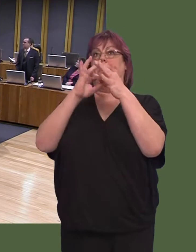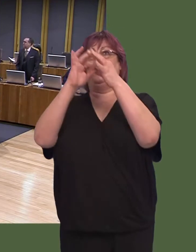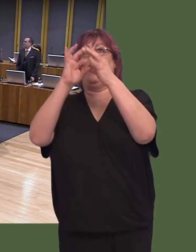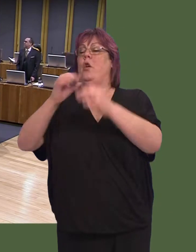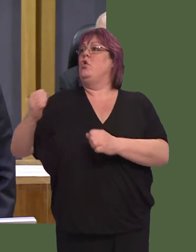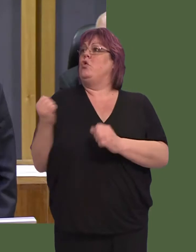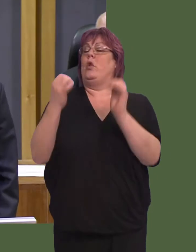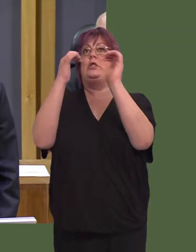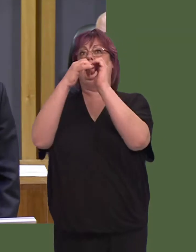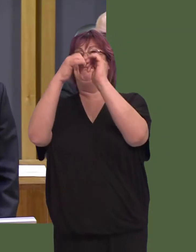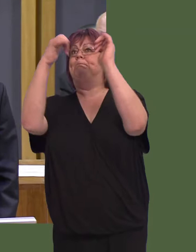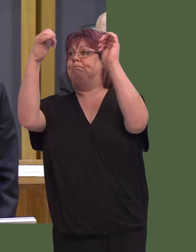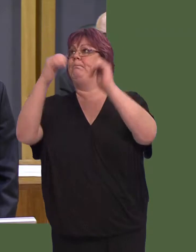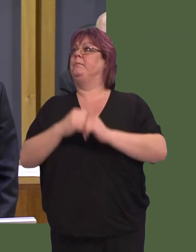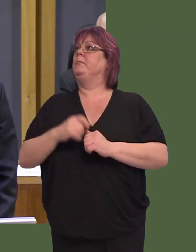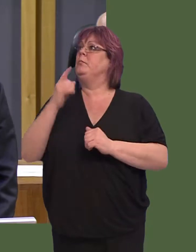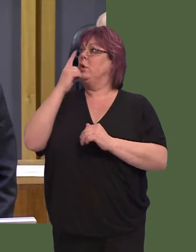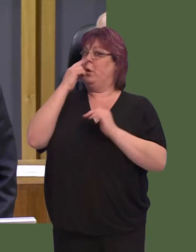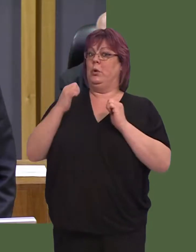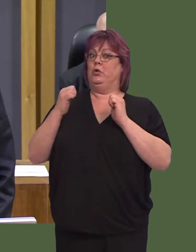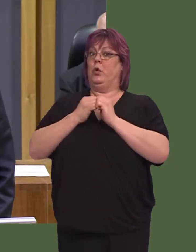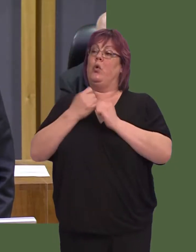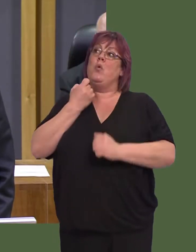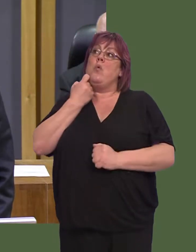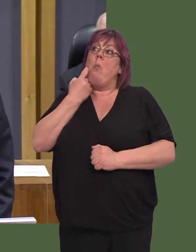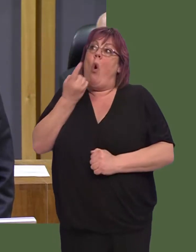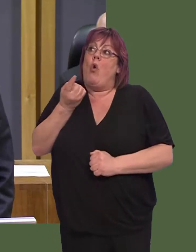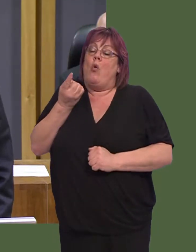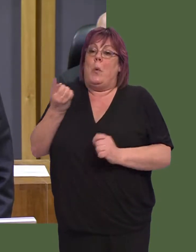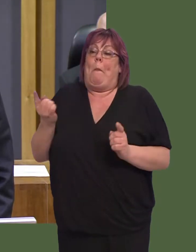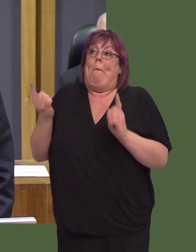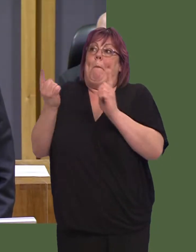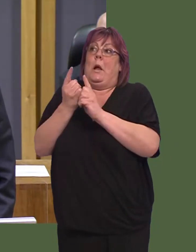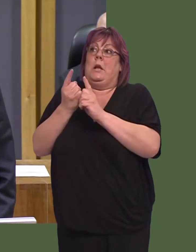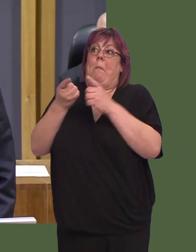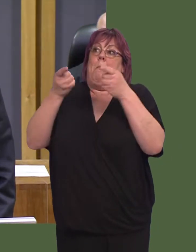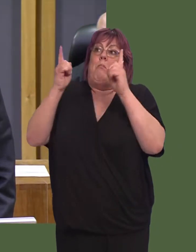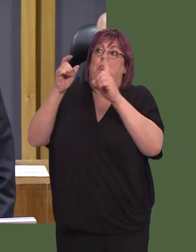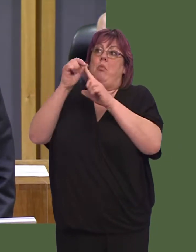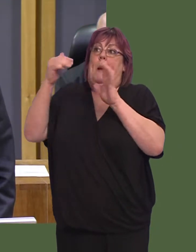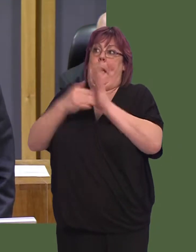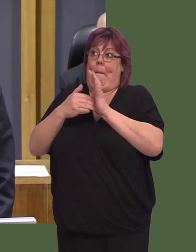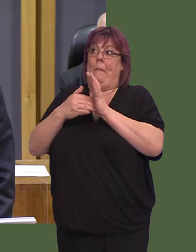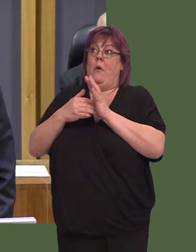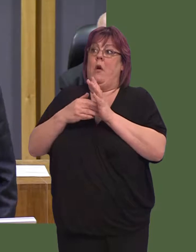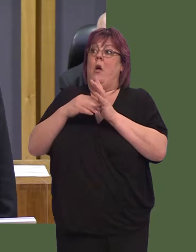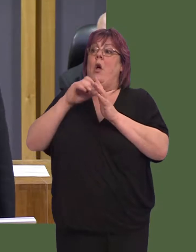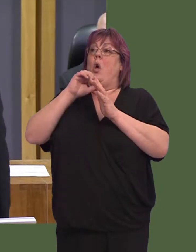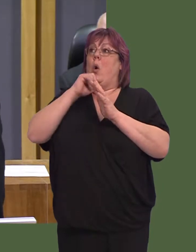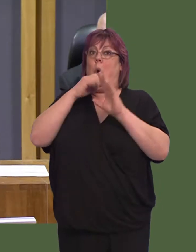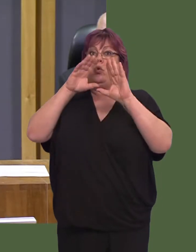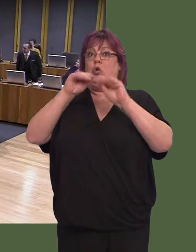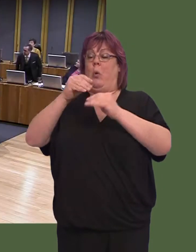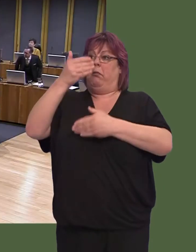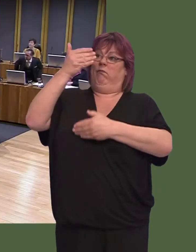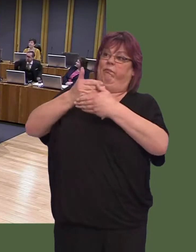Scottish Government, can you assure this Assembly that when you meet the Prime Minister tomorrow, you will not be deflected from seeking the most constructive option now